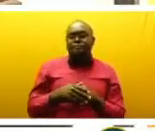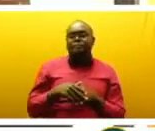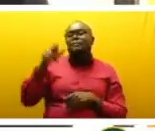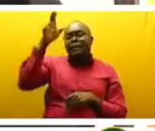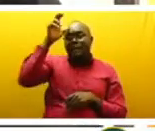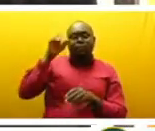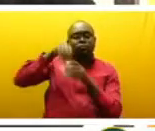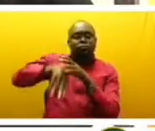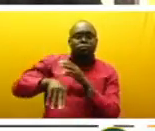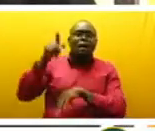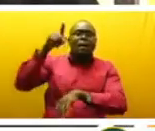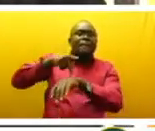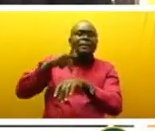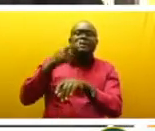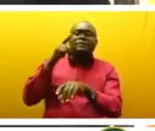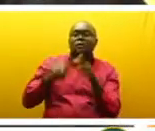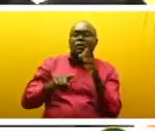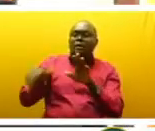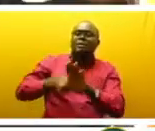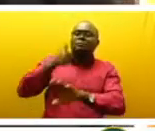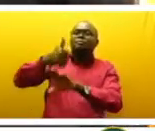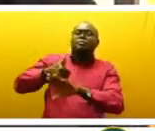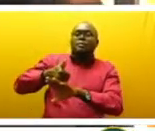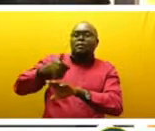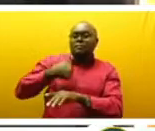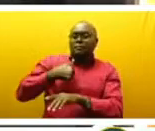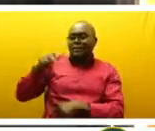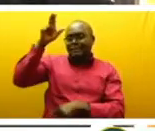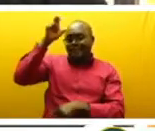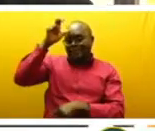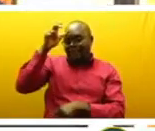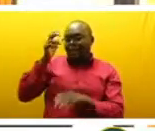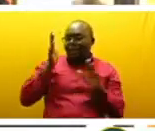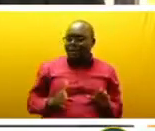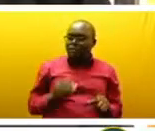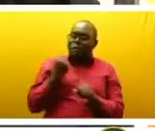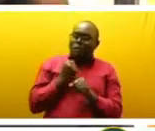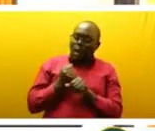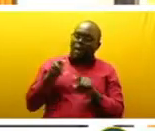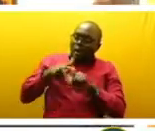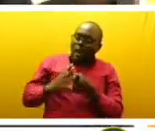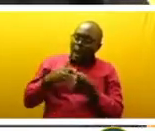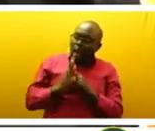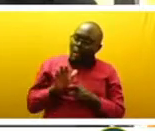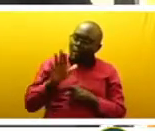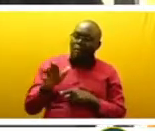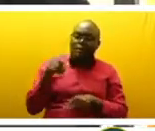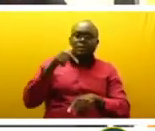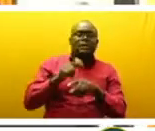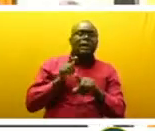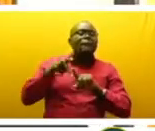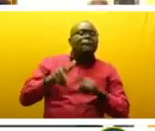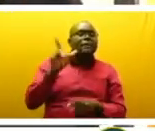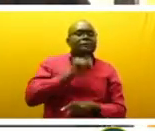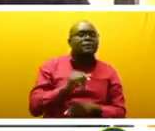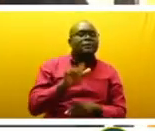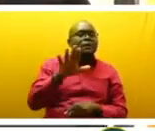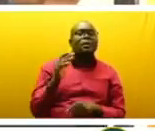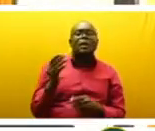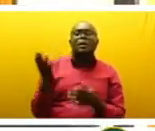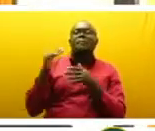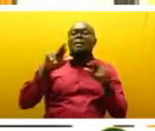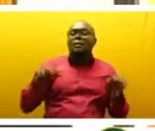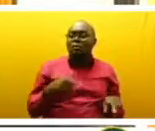him, get behind me, Satan. A plumber who is in your bathroom when you are showering after fixing your shower is no longer